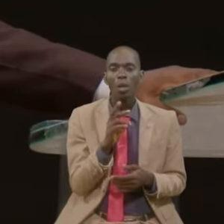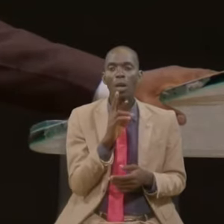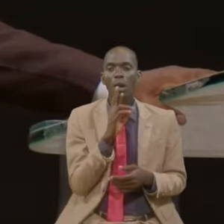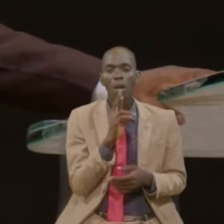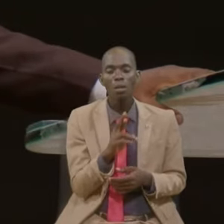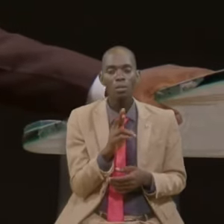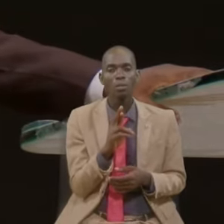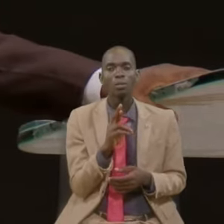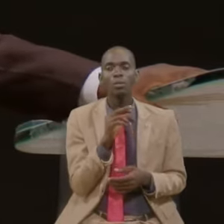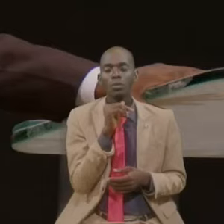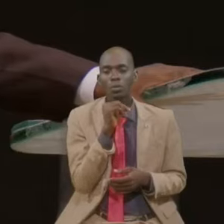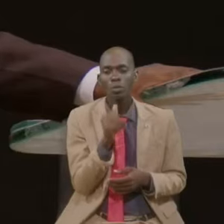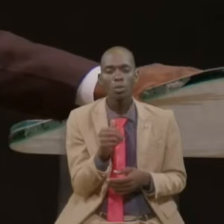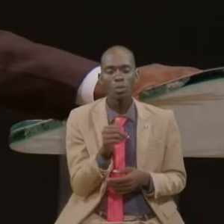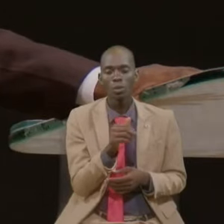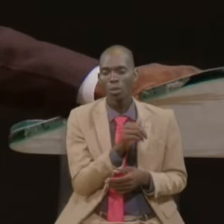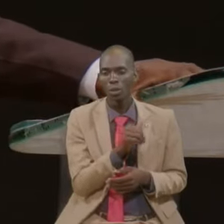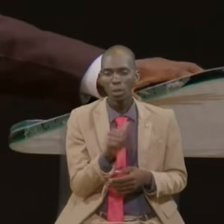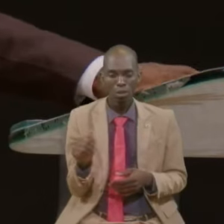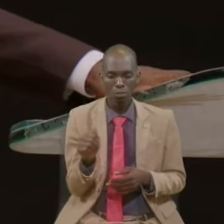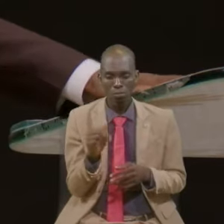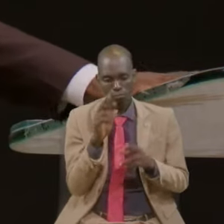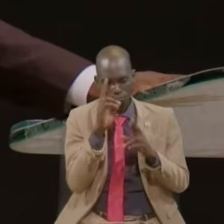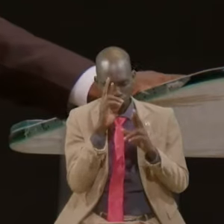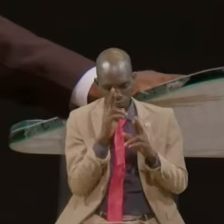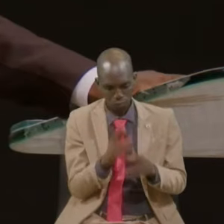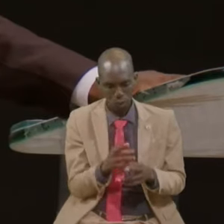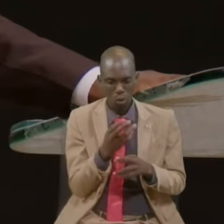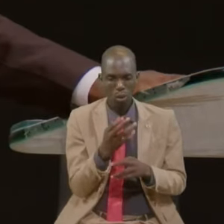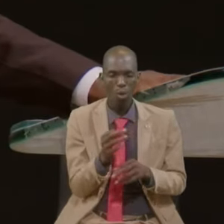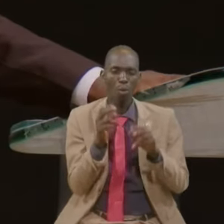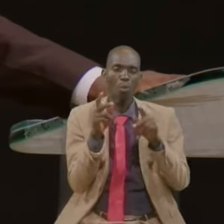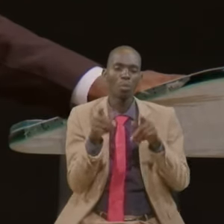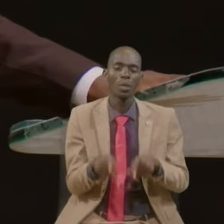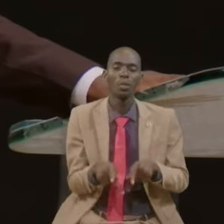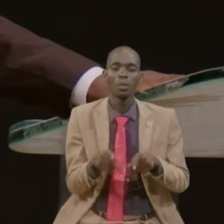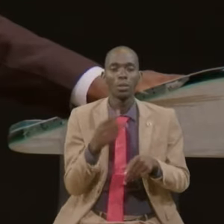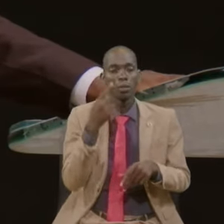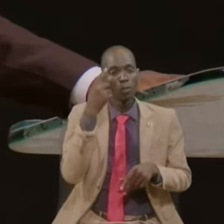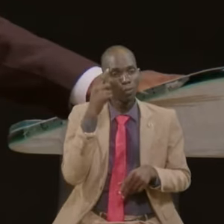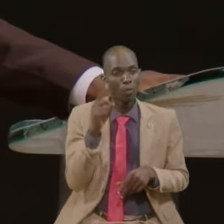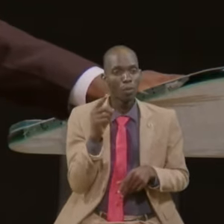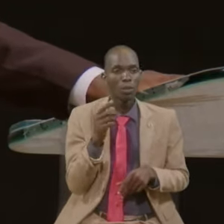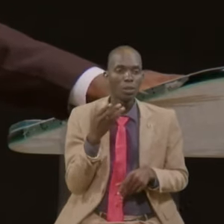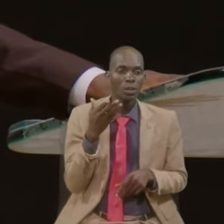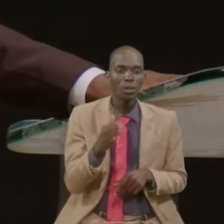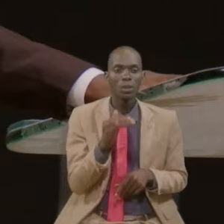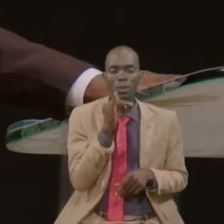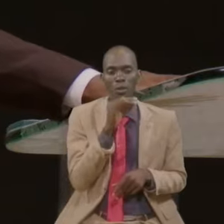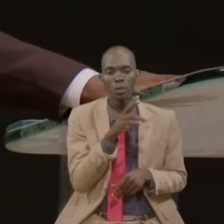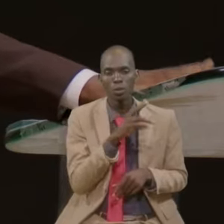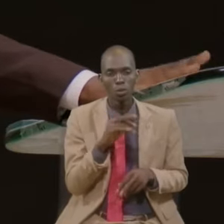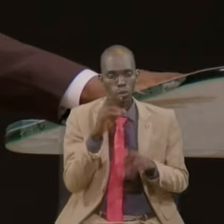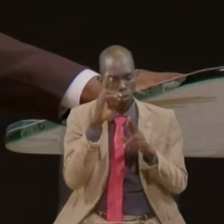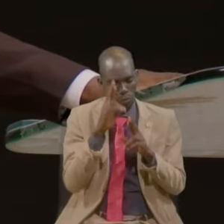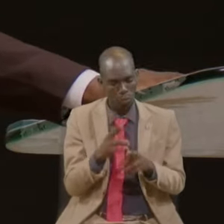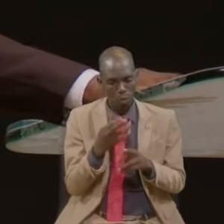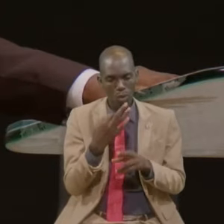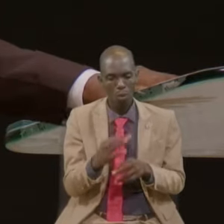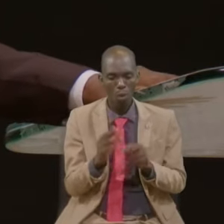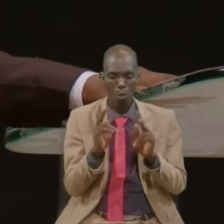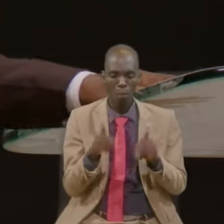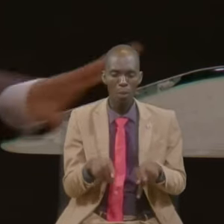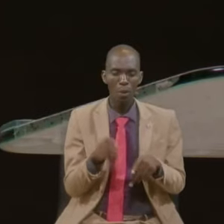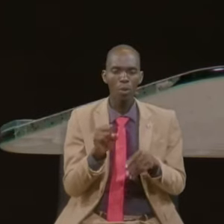not a respecter of persons? For there is no respect of